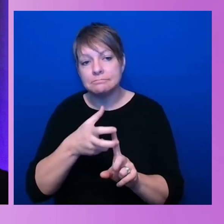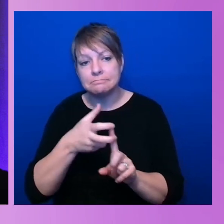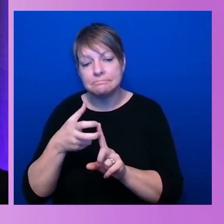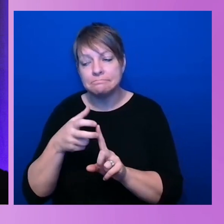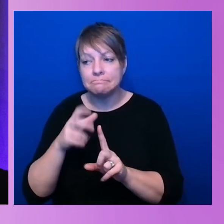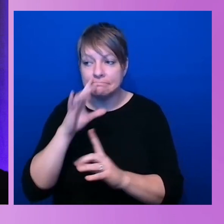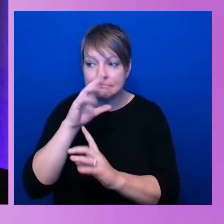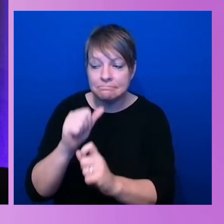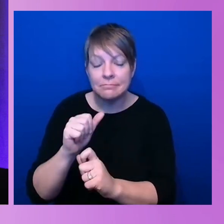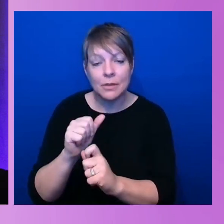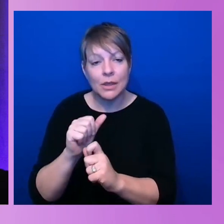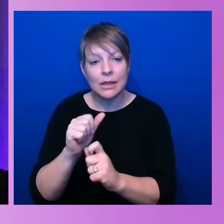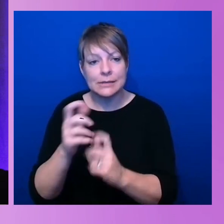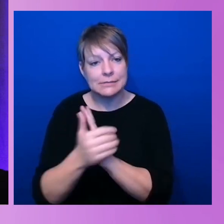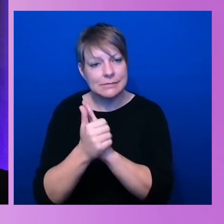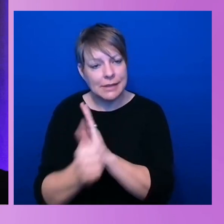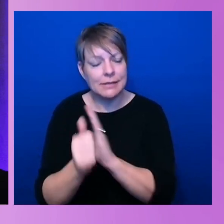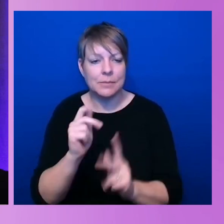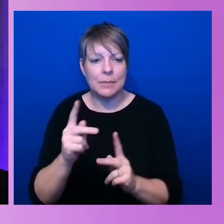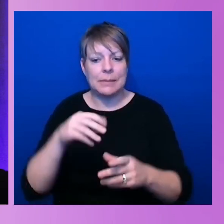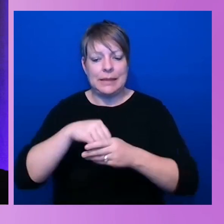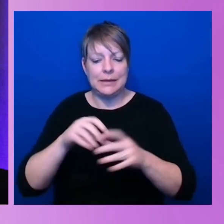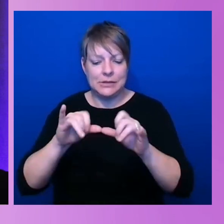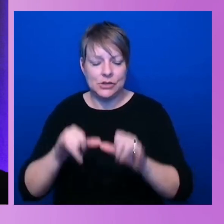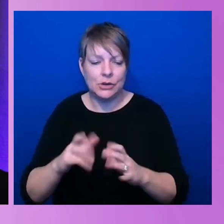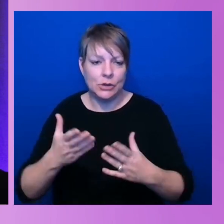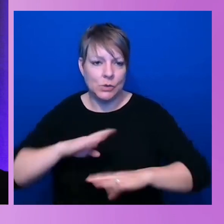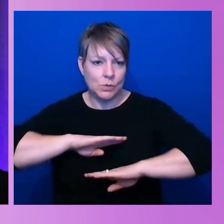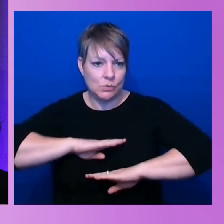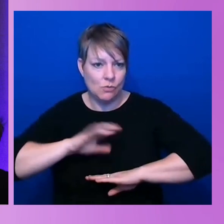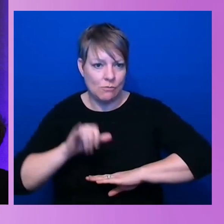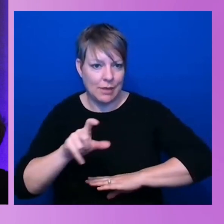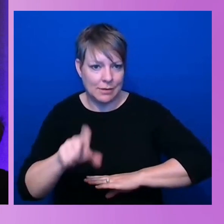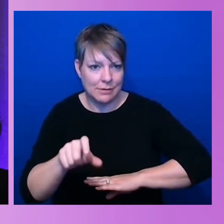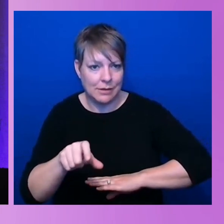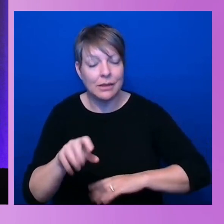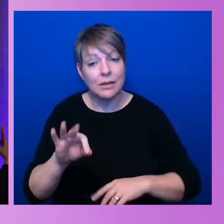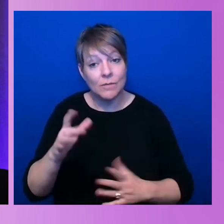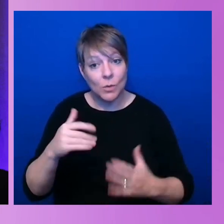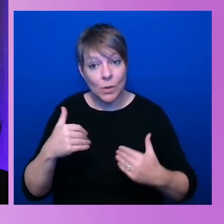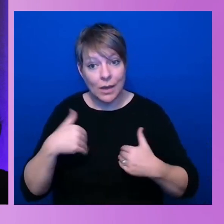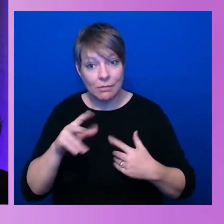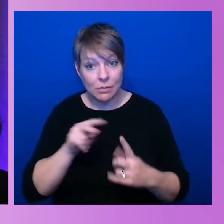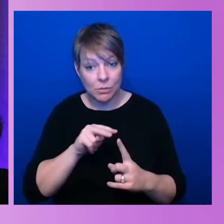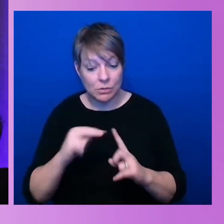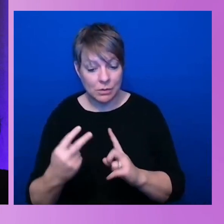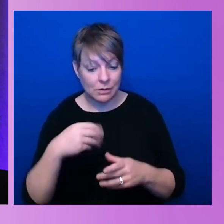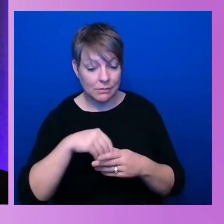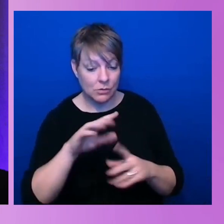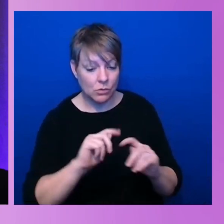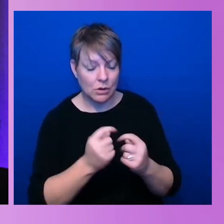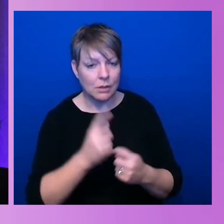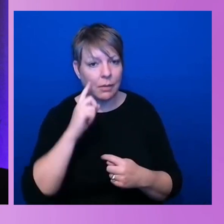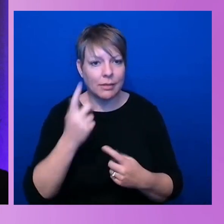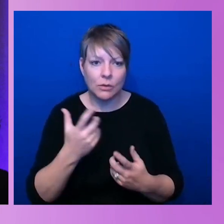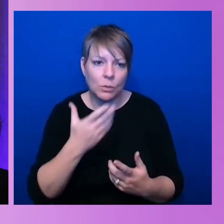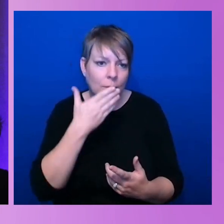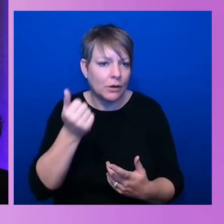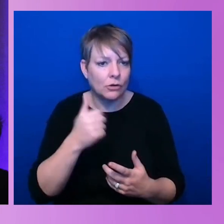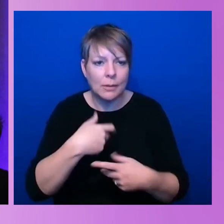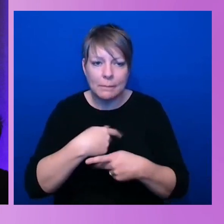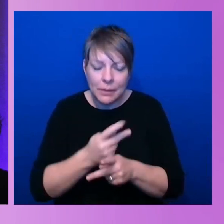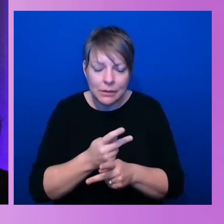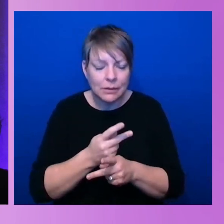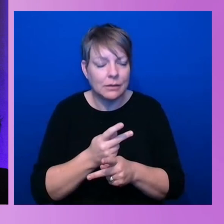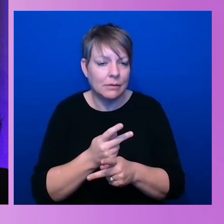our engineering team to be able to serve that. Because if you have that perspective on your team, I think you just do a much better job at building a product that's going to serve a